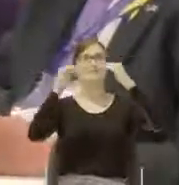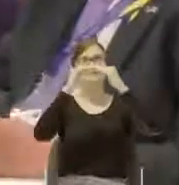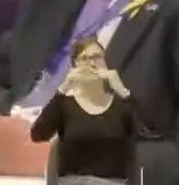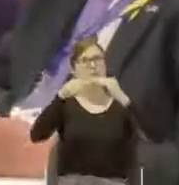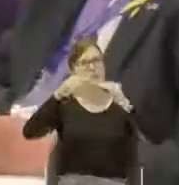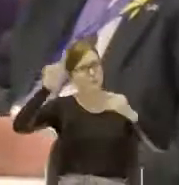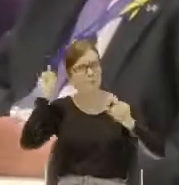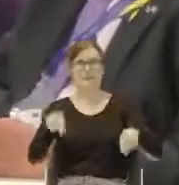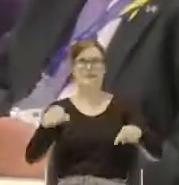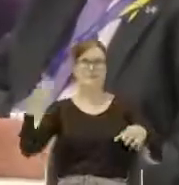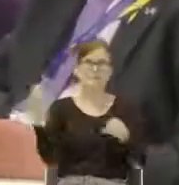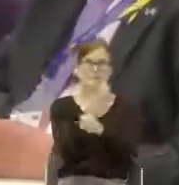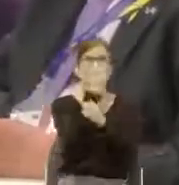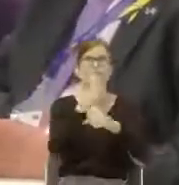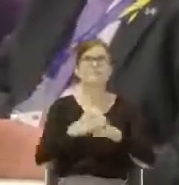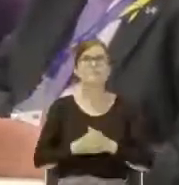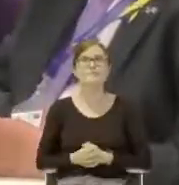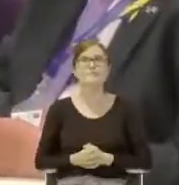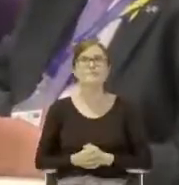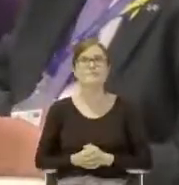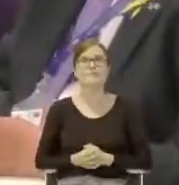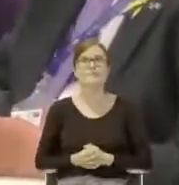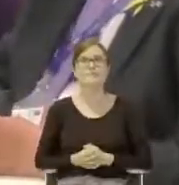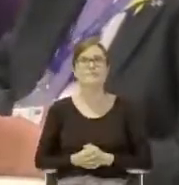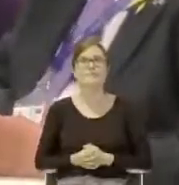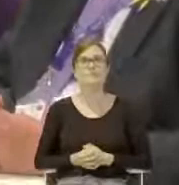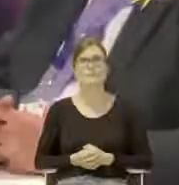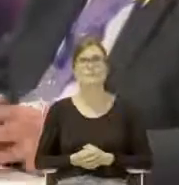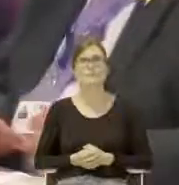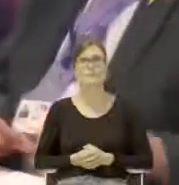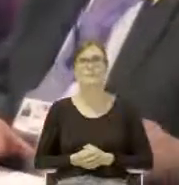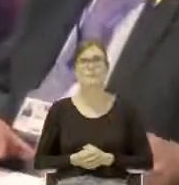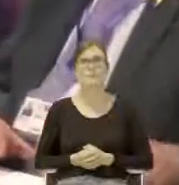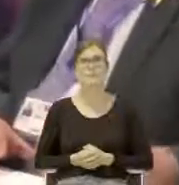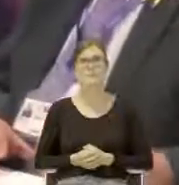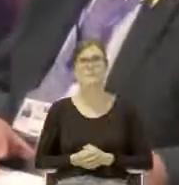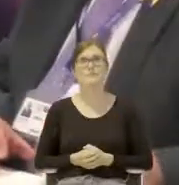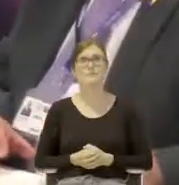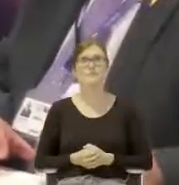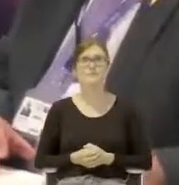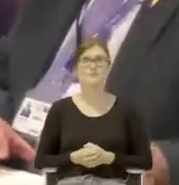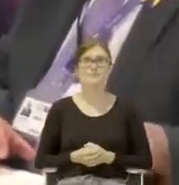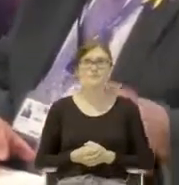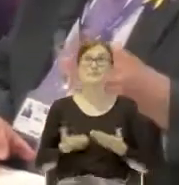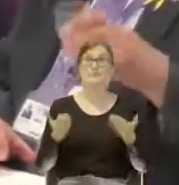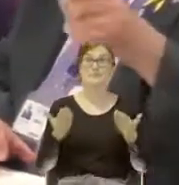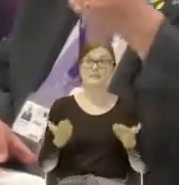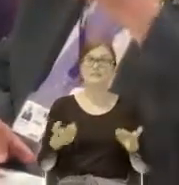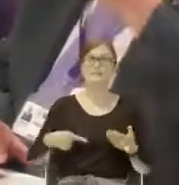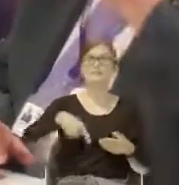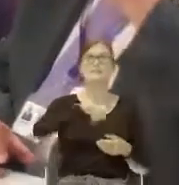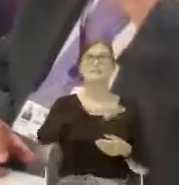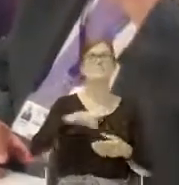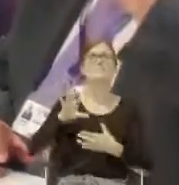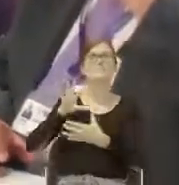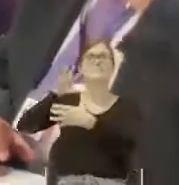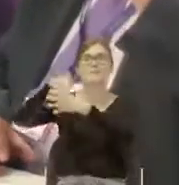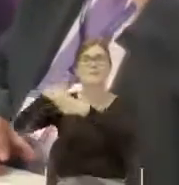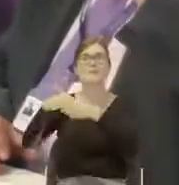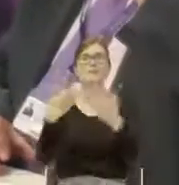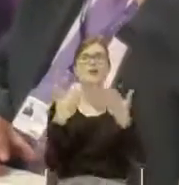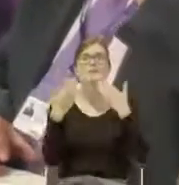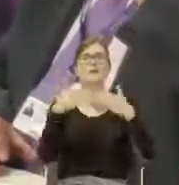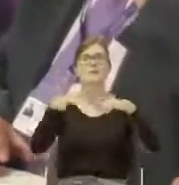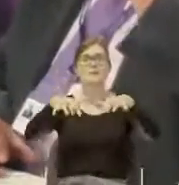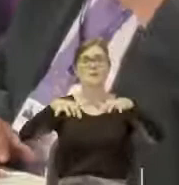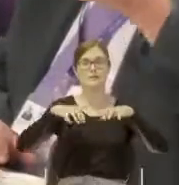state and government under the auspices of the General Assembly meeting, also known as SDG Summit.